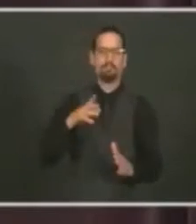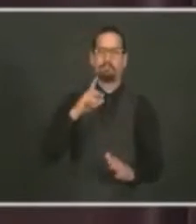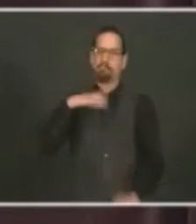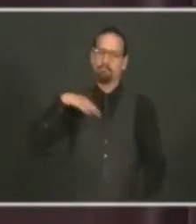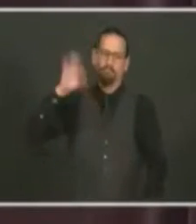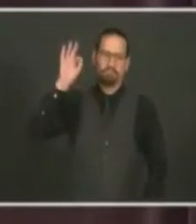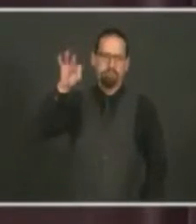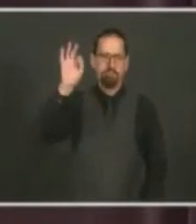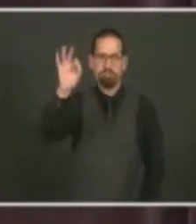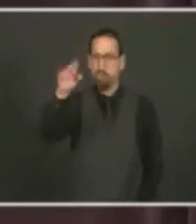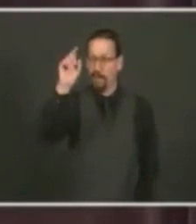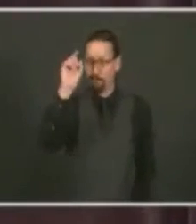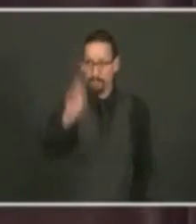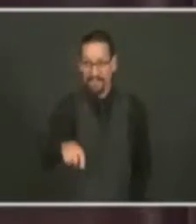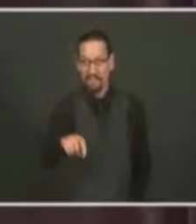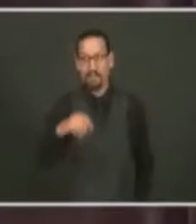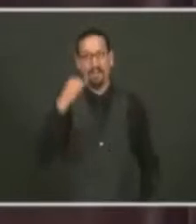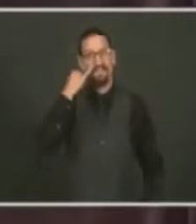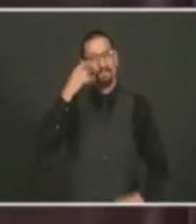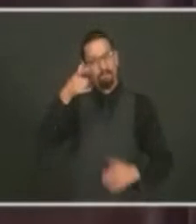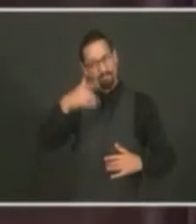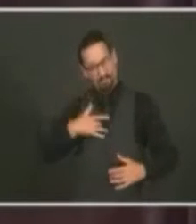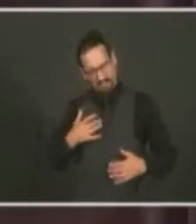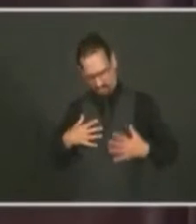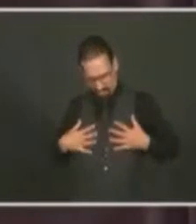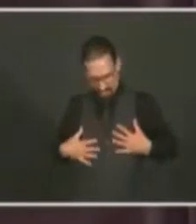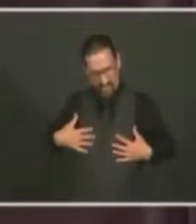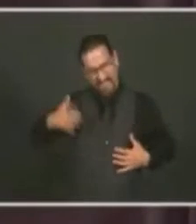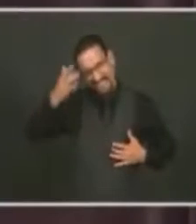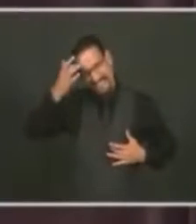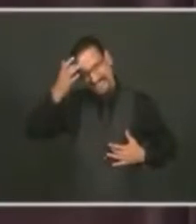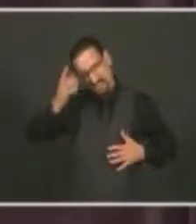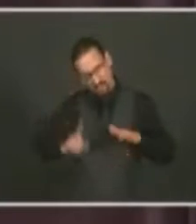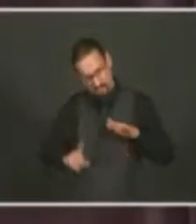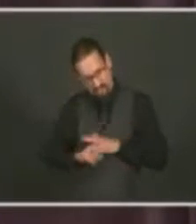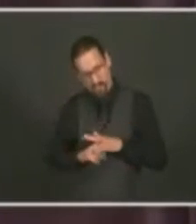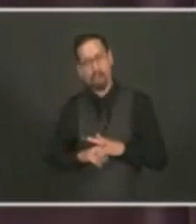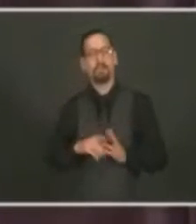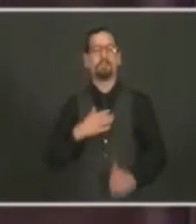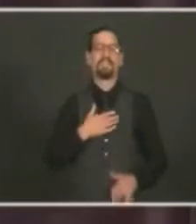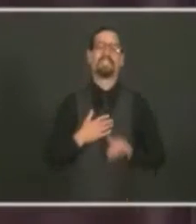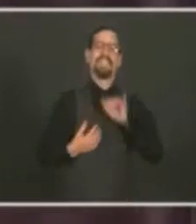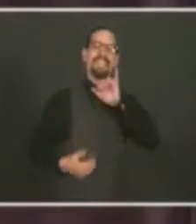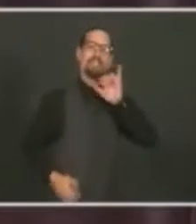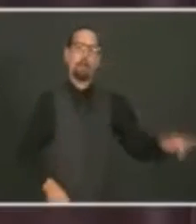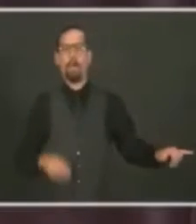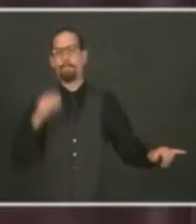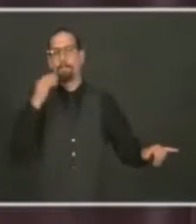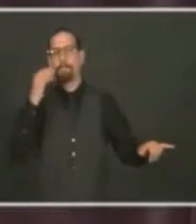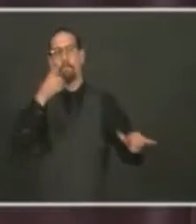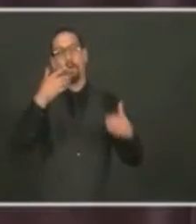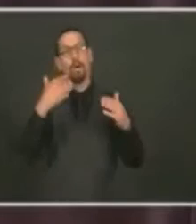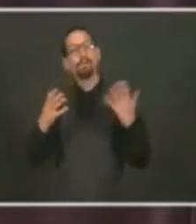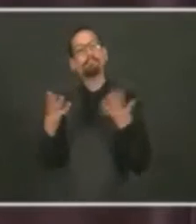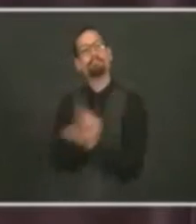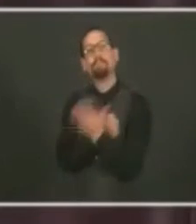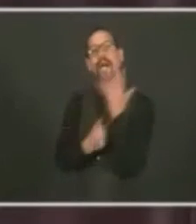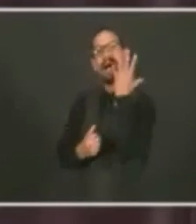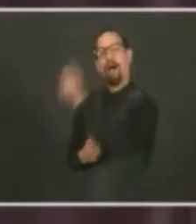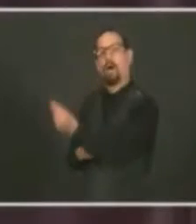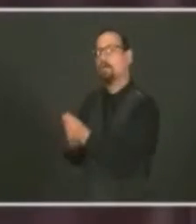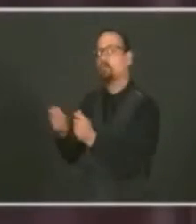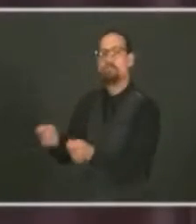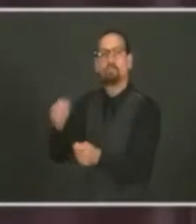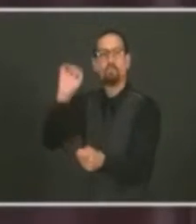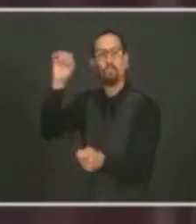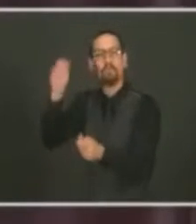important. If you are feeling sick, you cannot participate in trick-or-treating this year. That